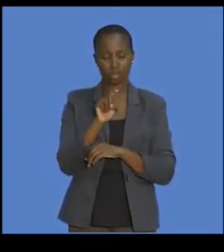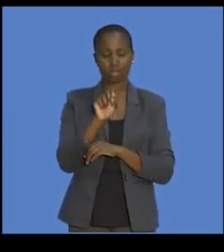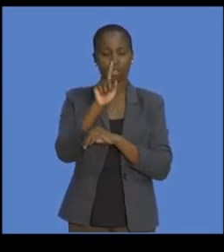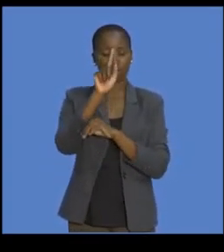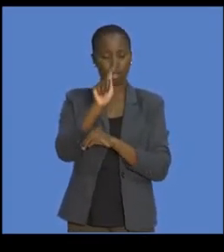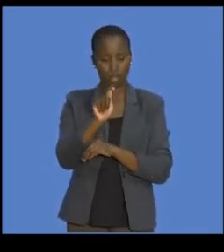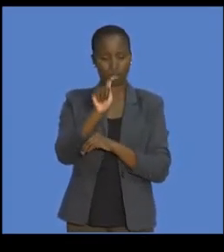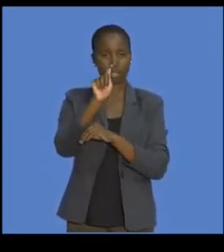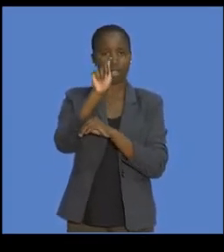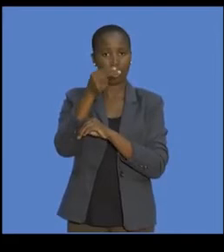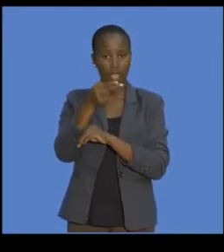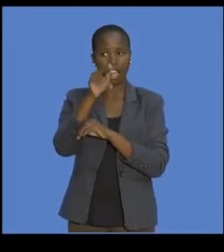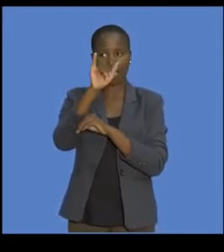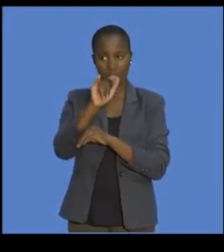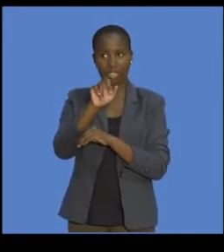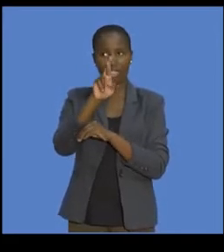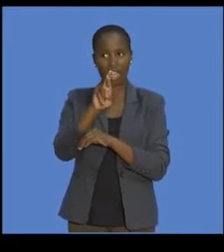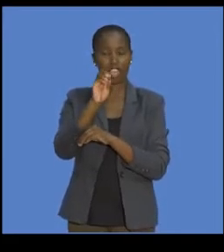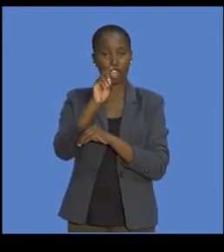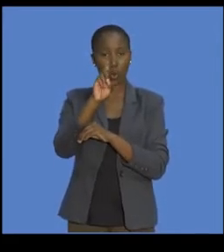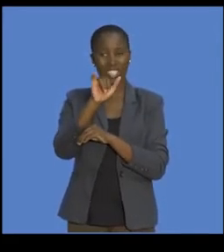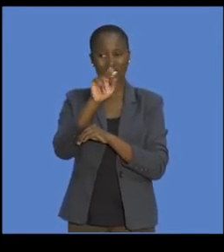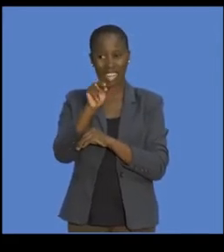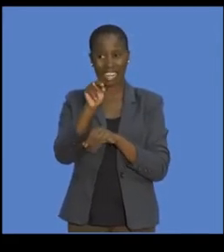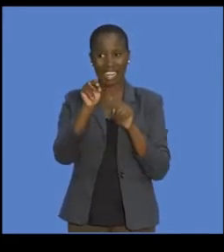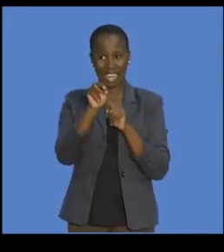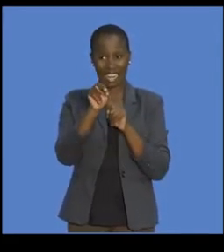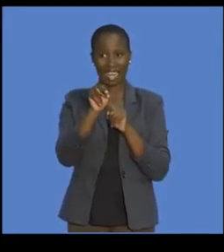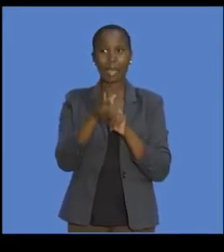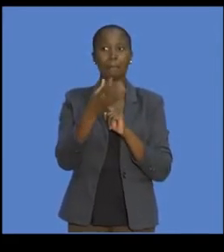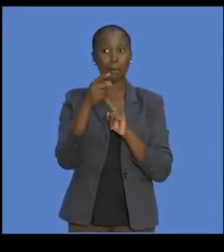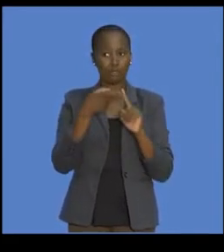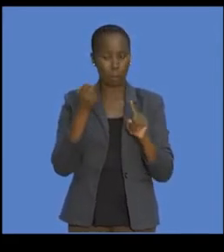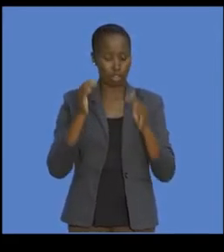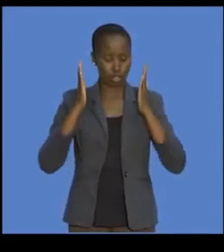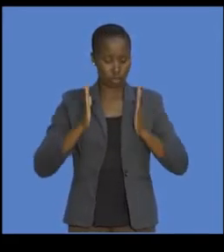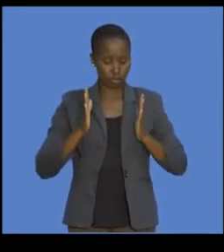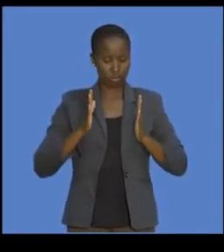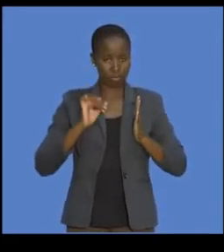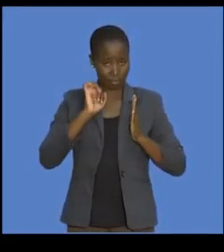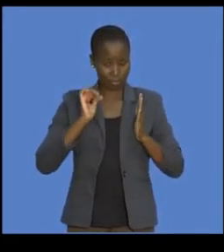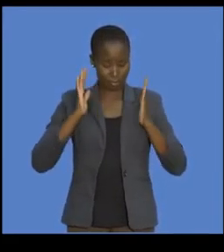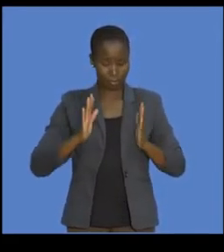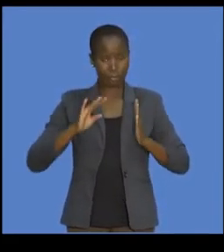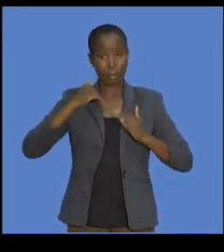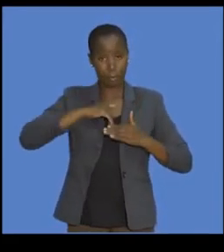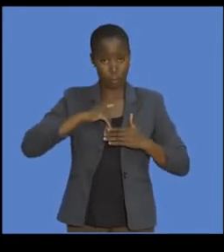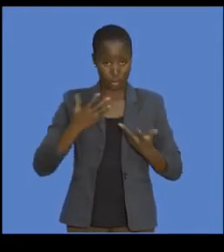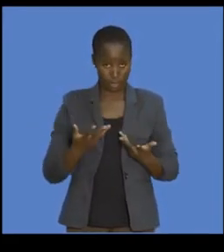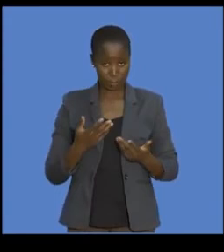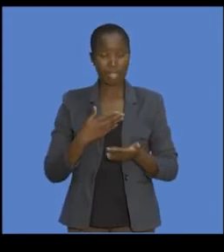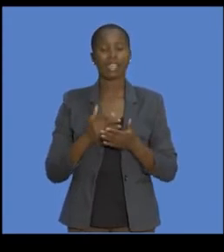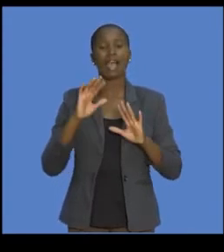is a hormone produced by the thyroid gland. So there are two glands that are responsible for thyroxine and